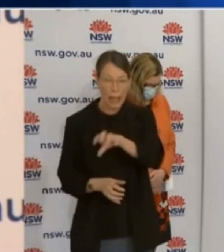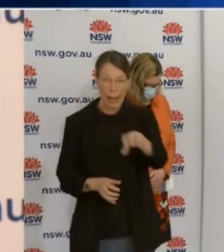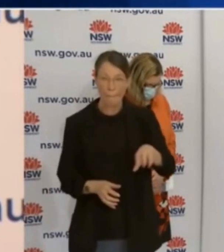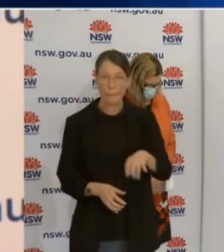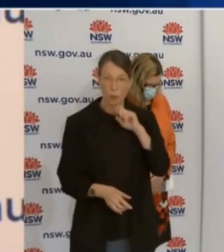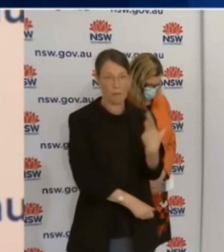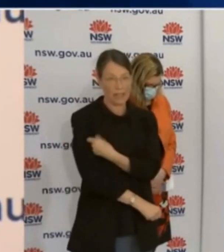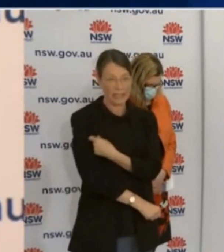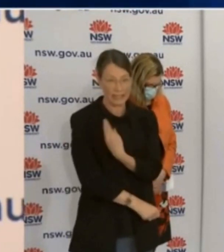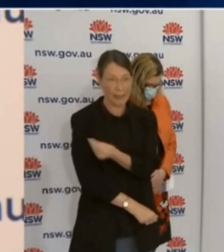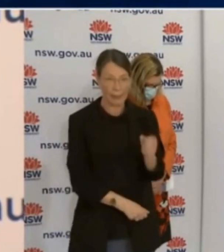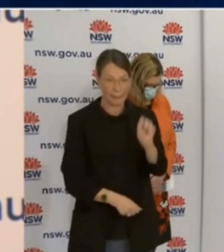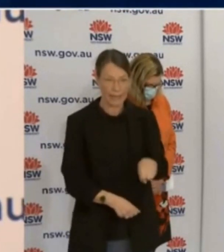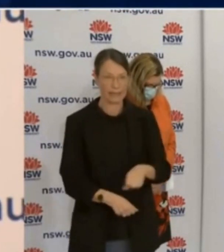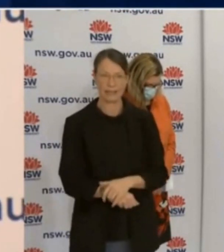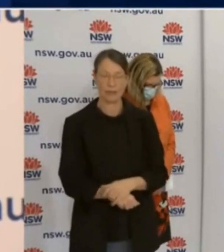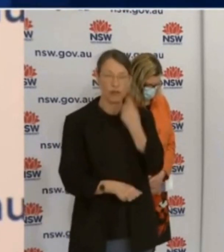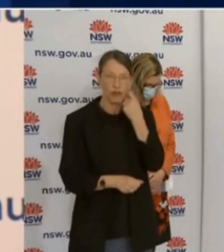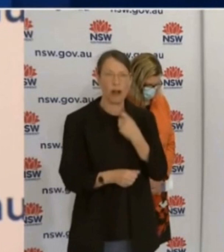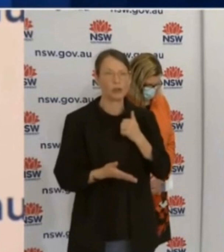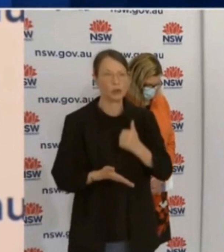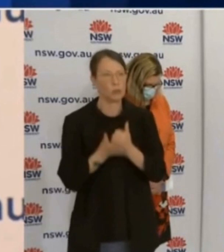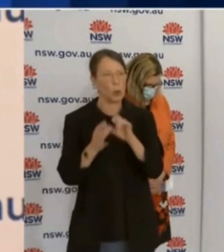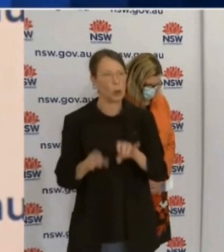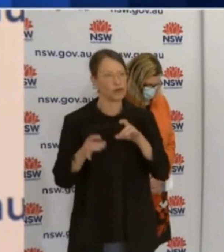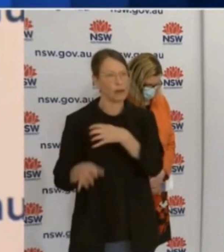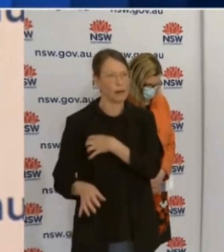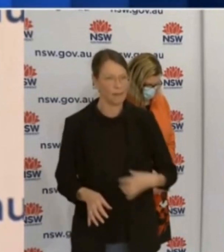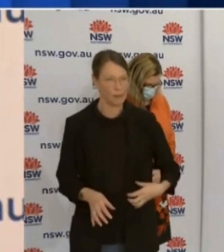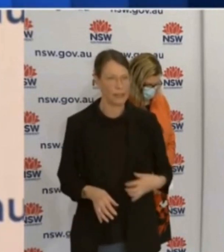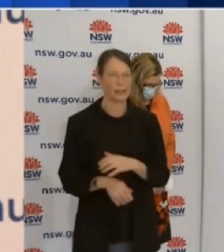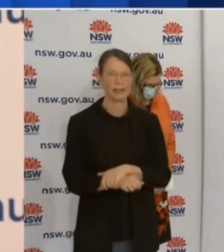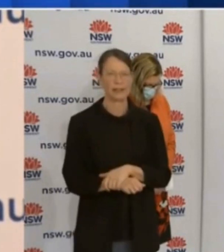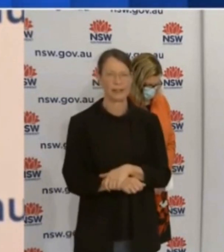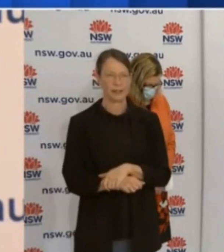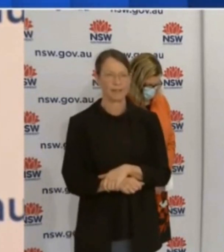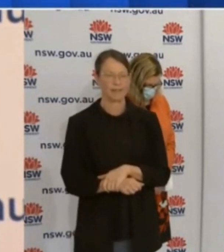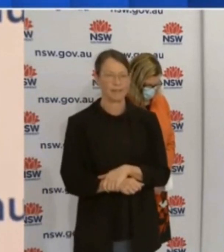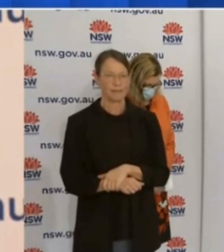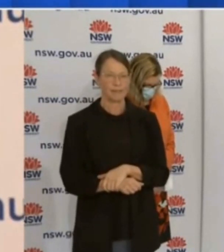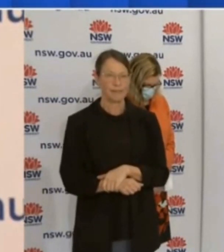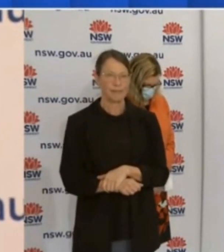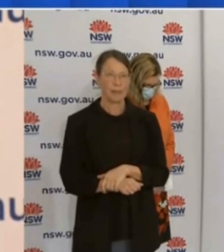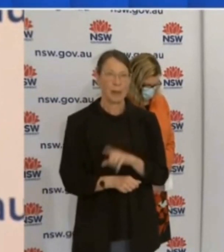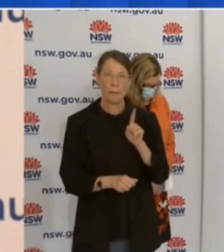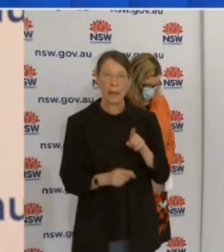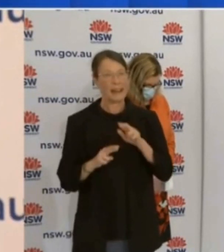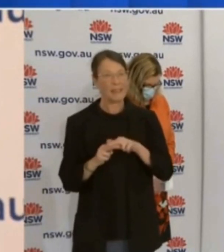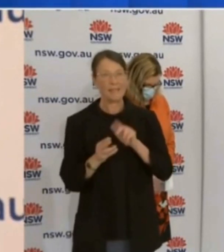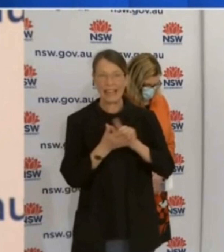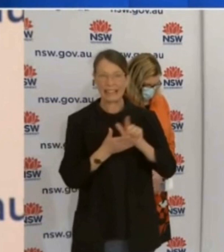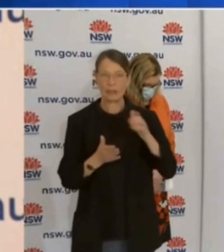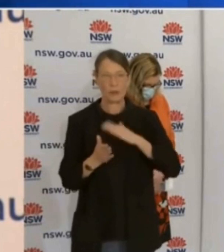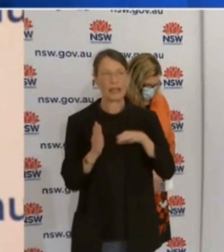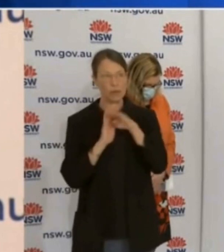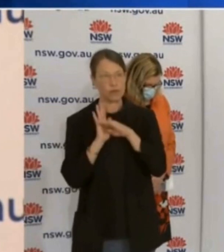So we're doing everything we can to assist them. And if at some stage it moves to the point where we have to put an order in place and that's something the federal government